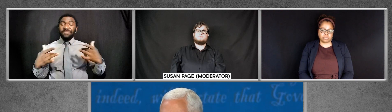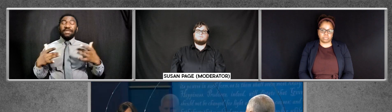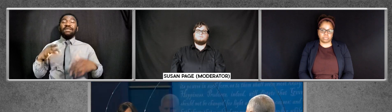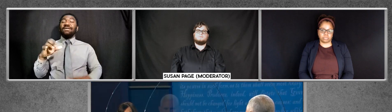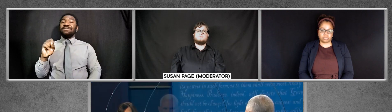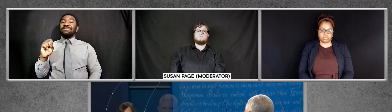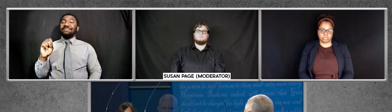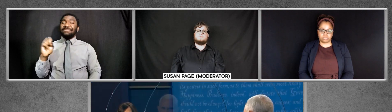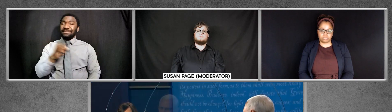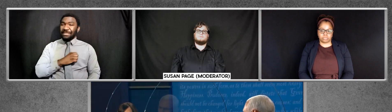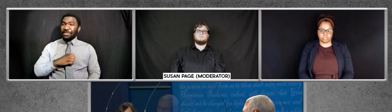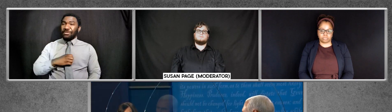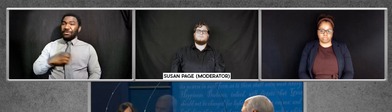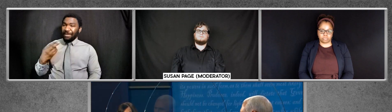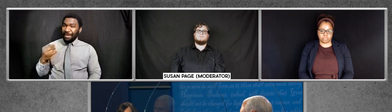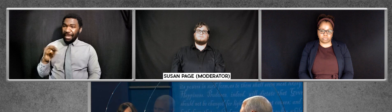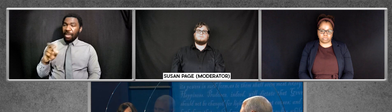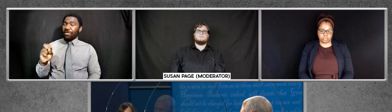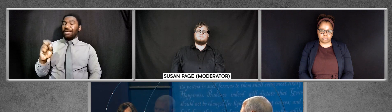privilege to be on the stage with you.